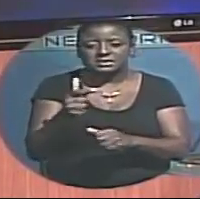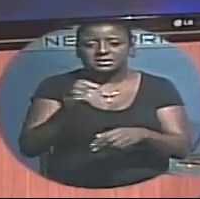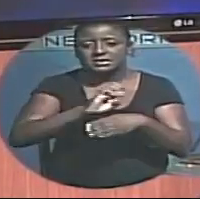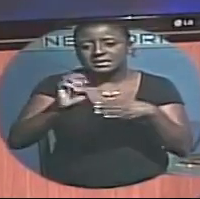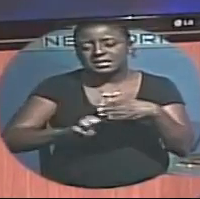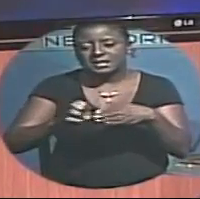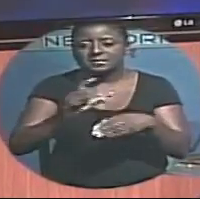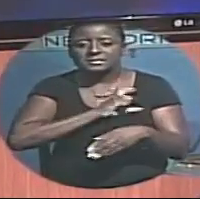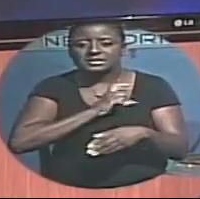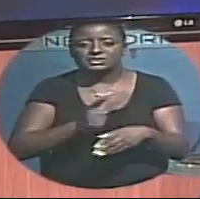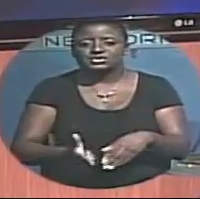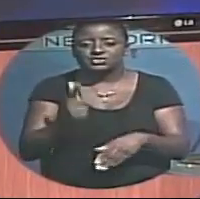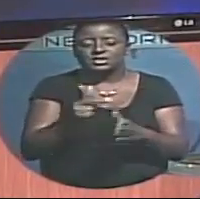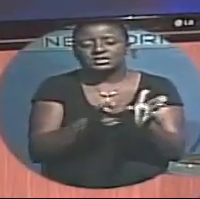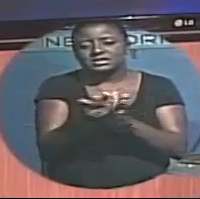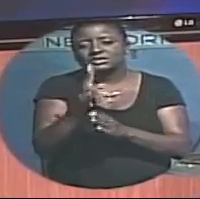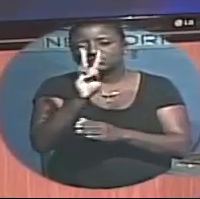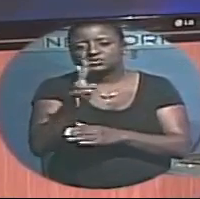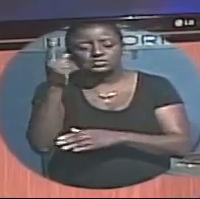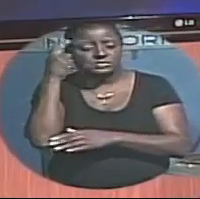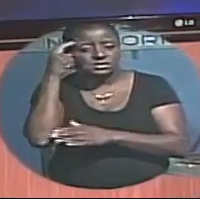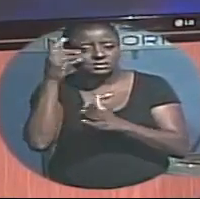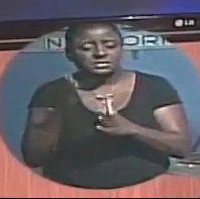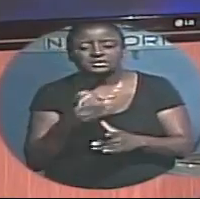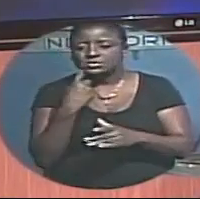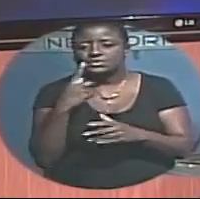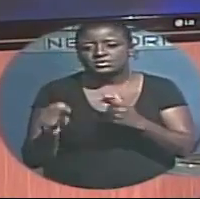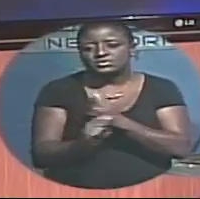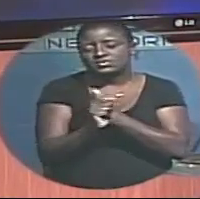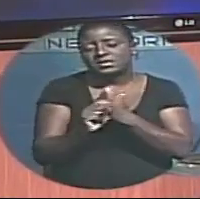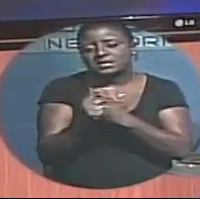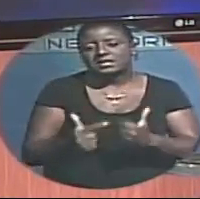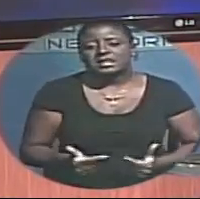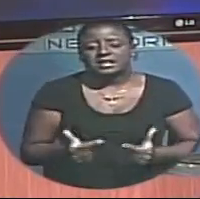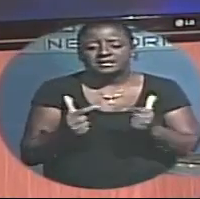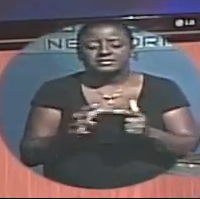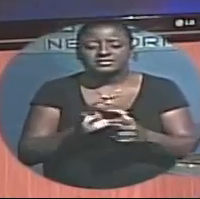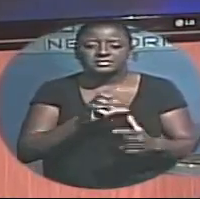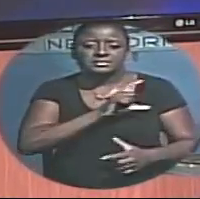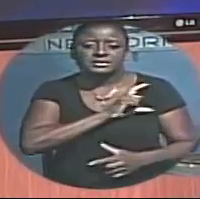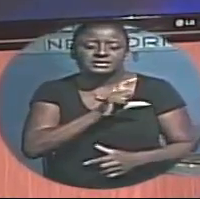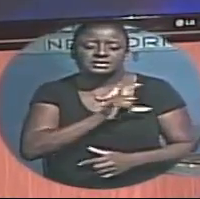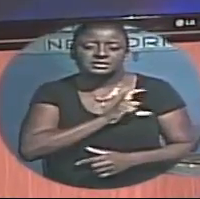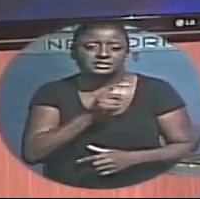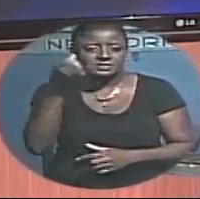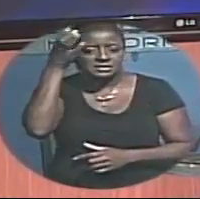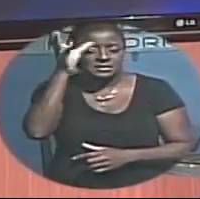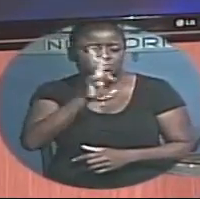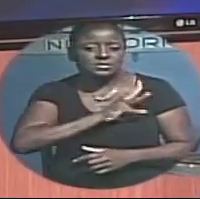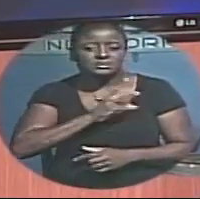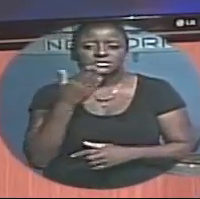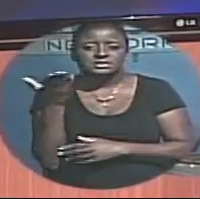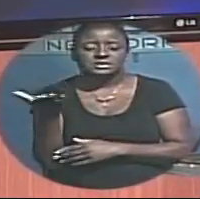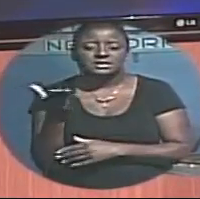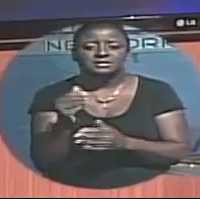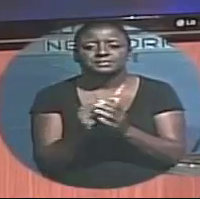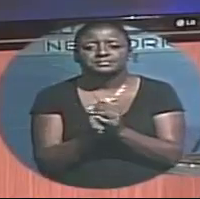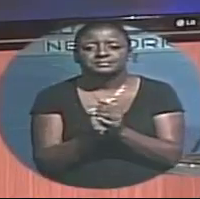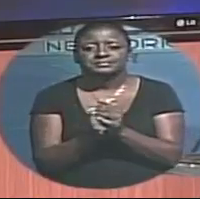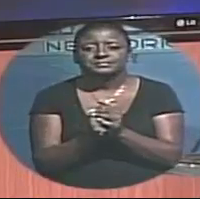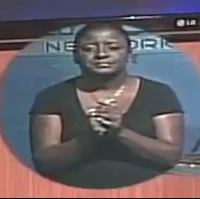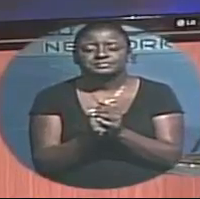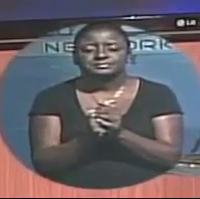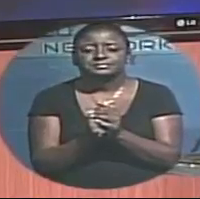two suspects who they say were threatening the lives of officers. Clint Watson was on the scene for the police-involved shooting.